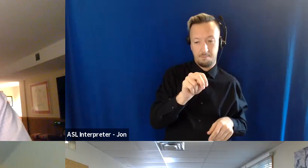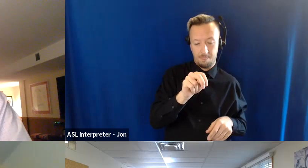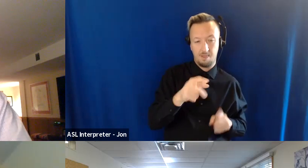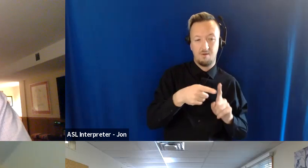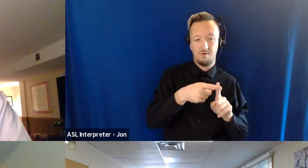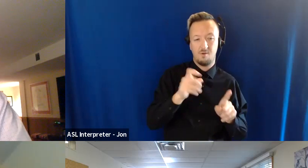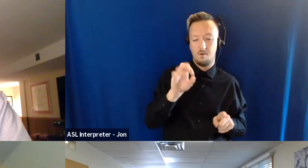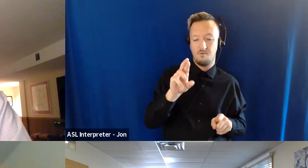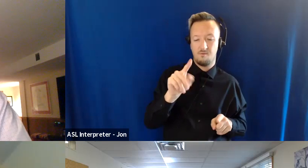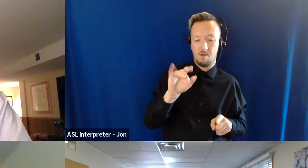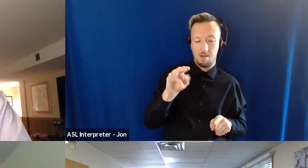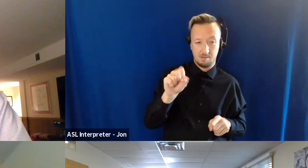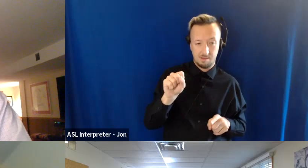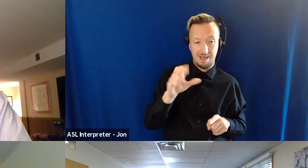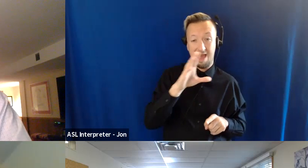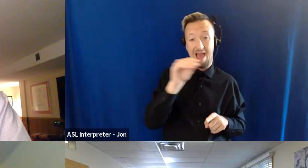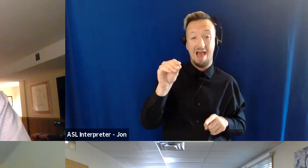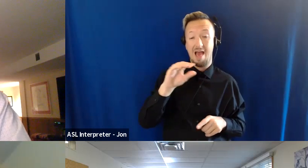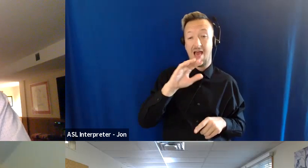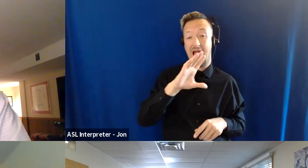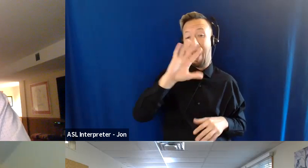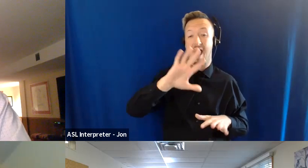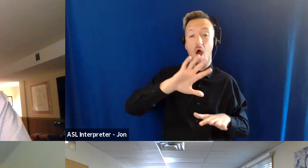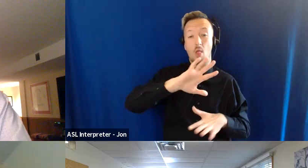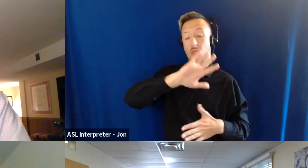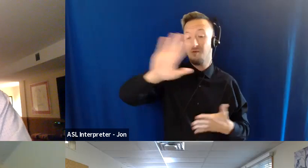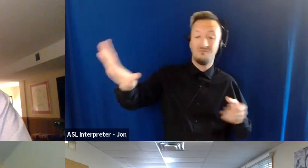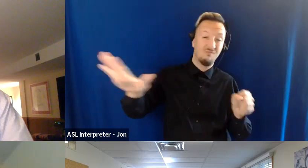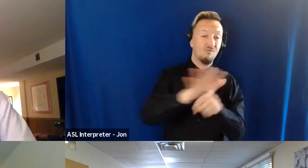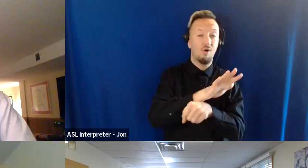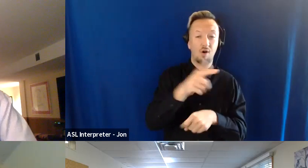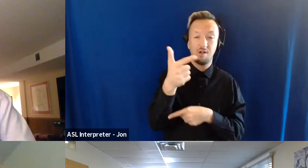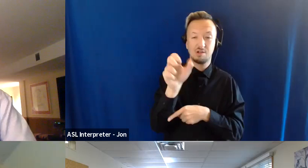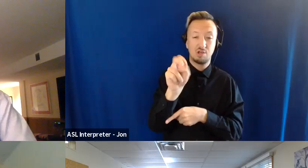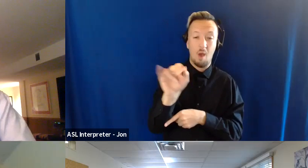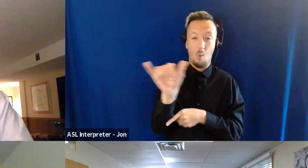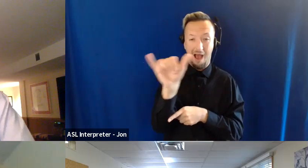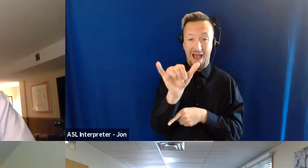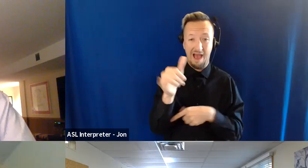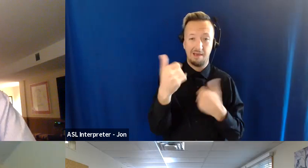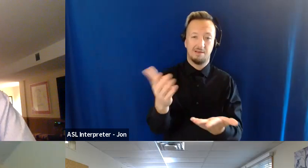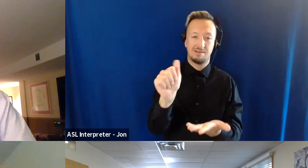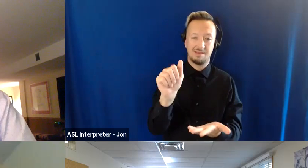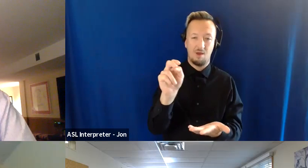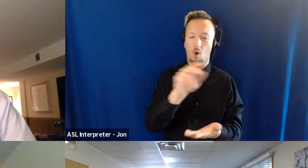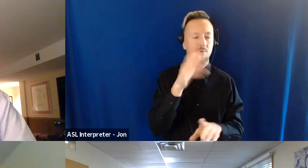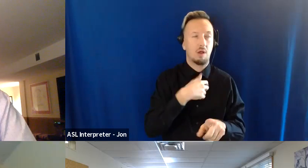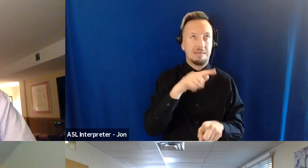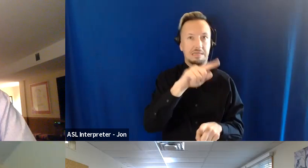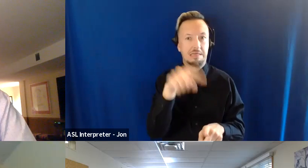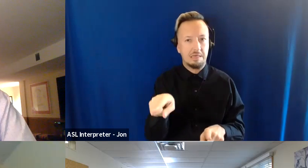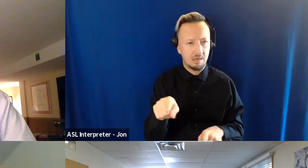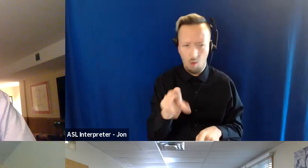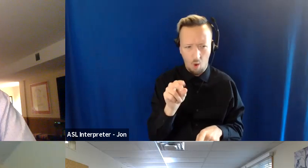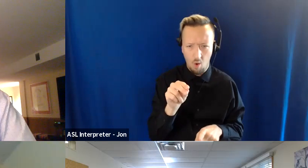Colorado. And representing the whole entire Gen Y is Z. Andrew. Z. Z, sorry.